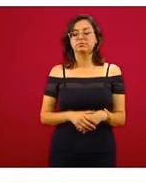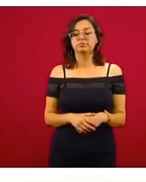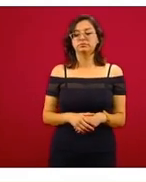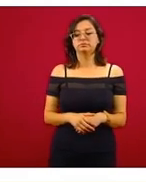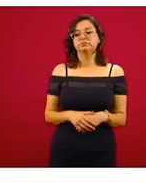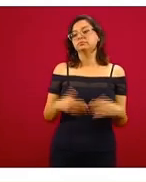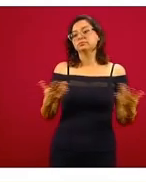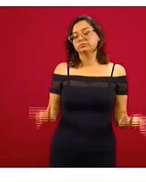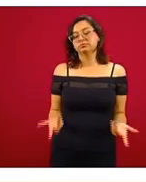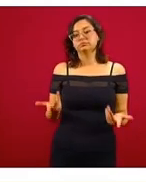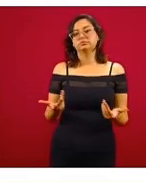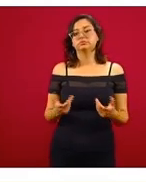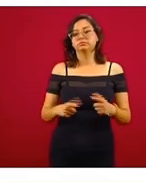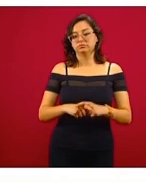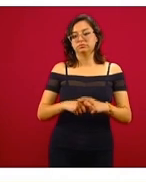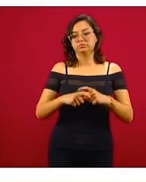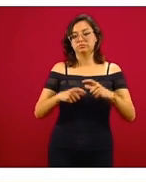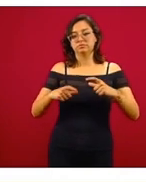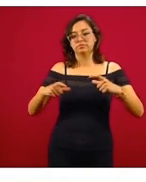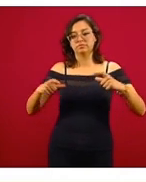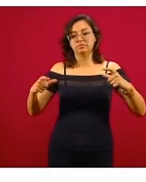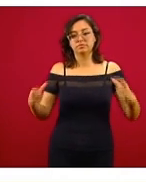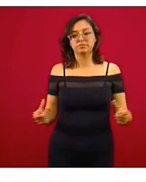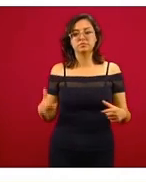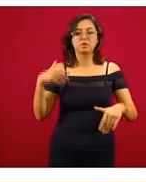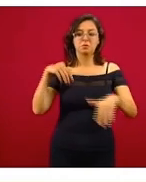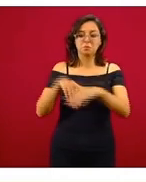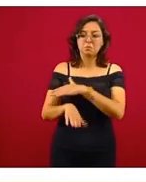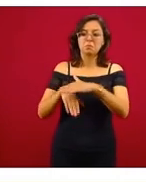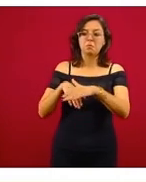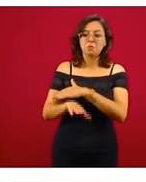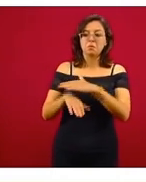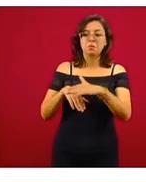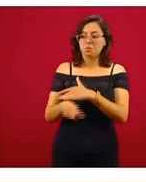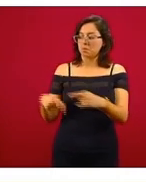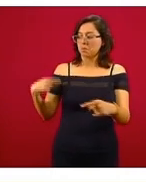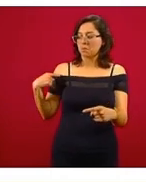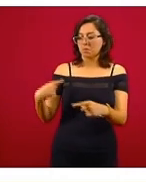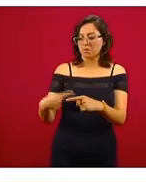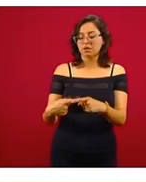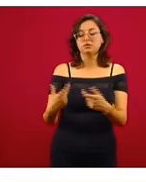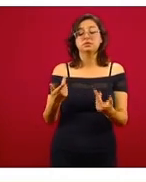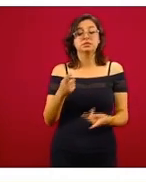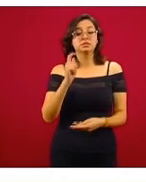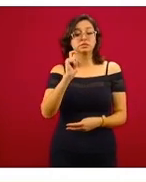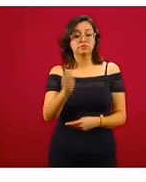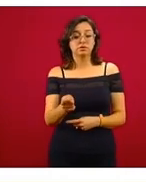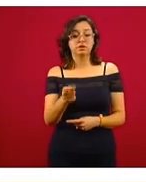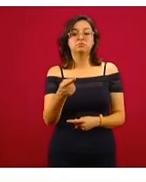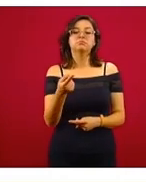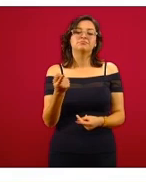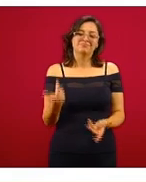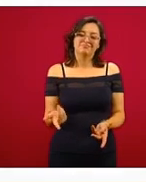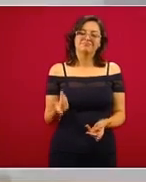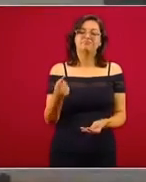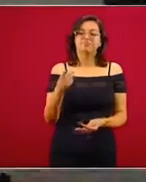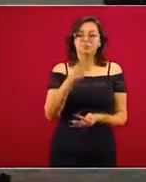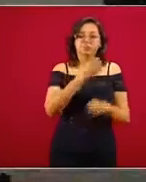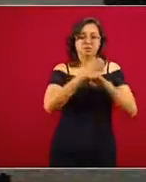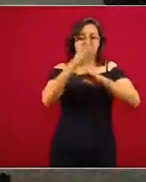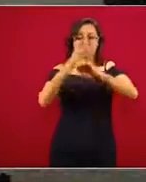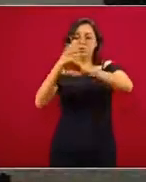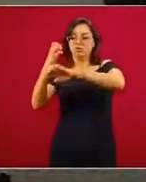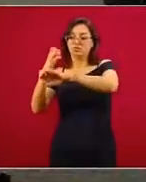state of Mexico are the leading four. And we've seen a gradual increase